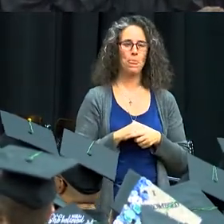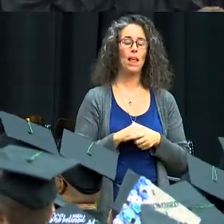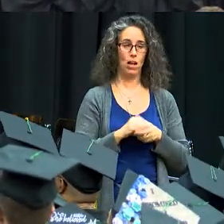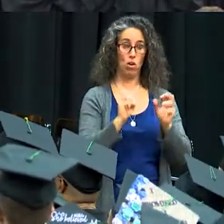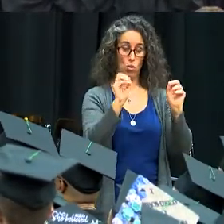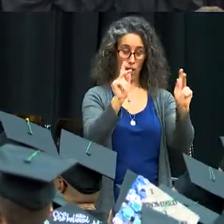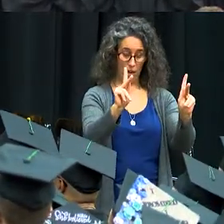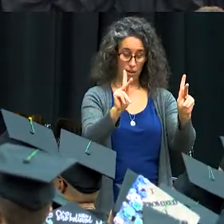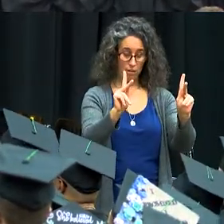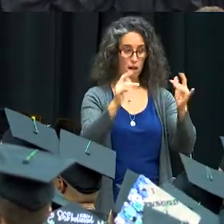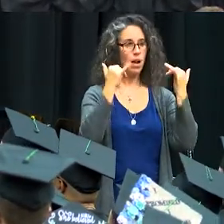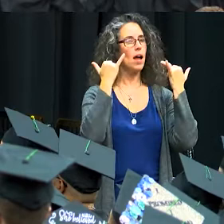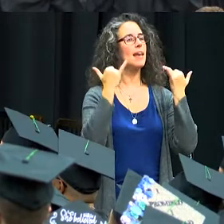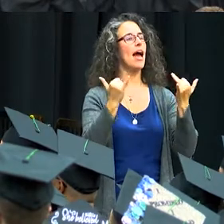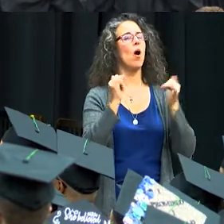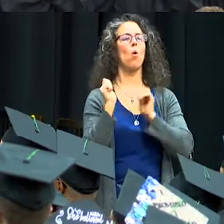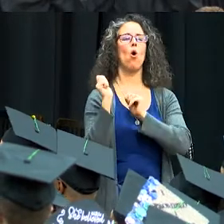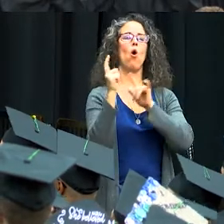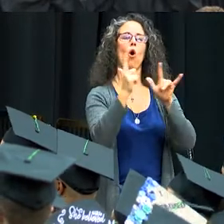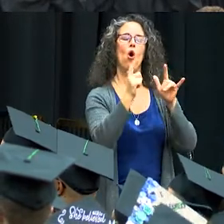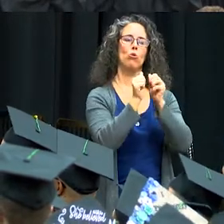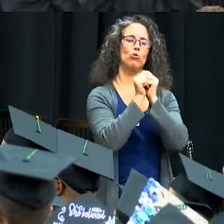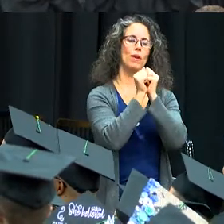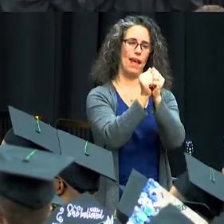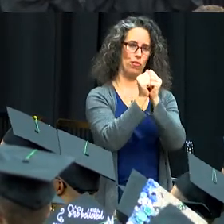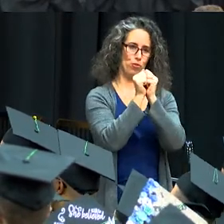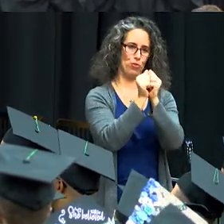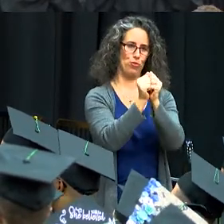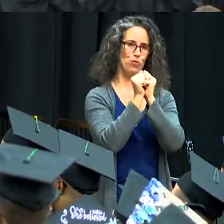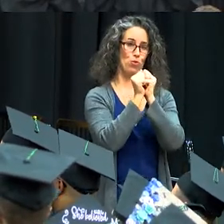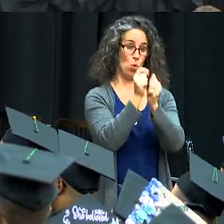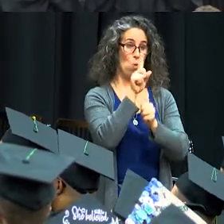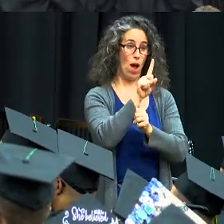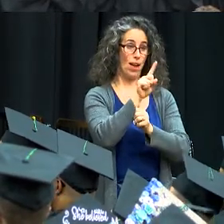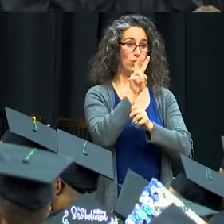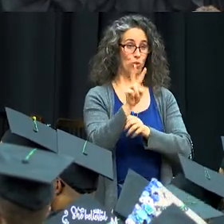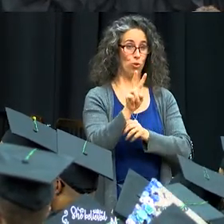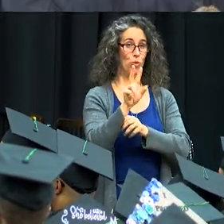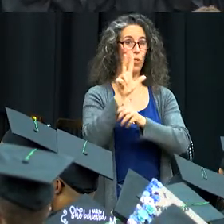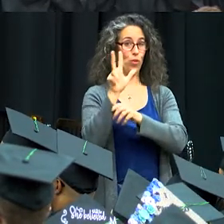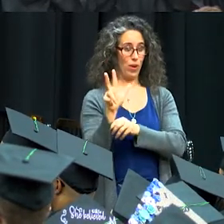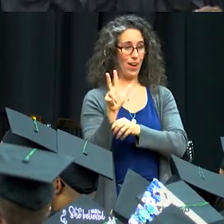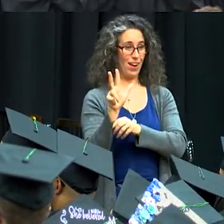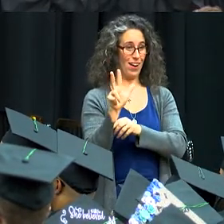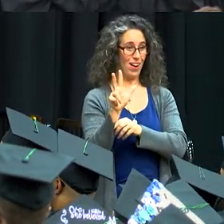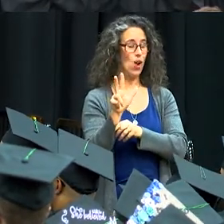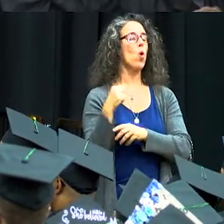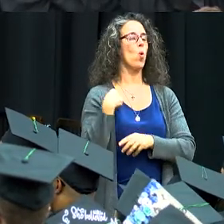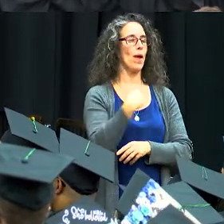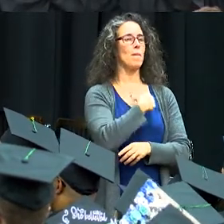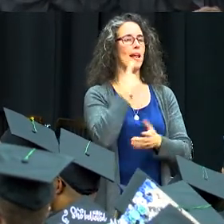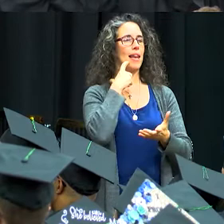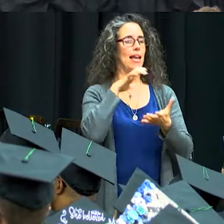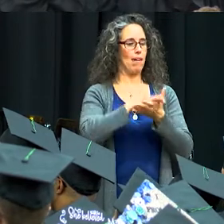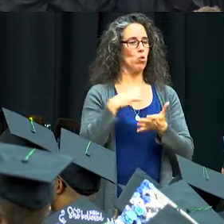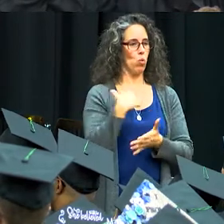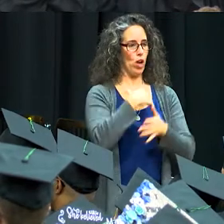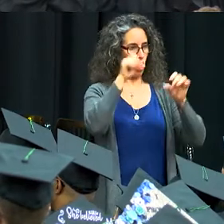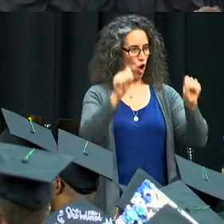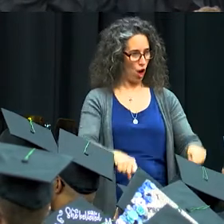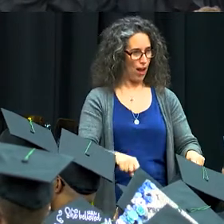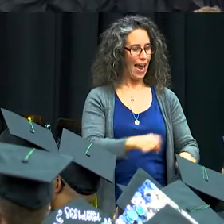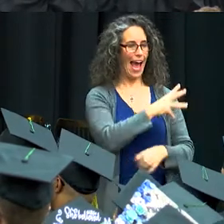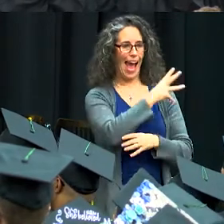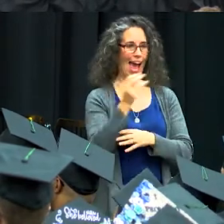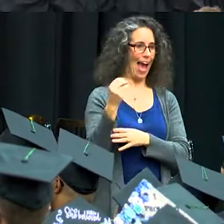Okay, so this time we're gonna do it all together, okay? One, two, three. We believed we